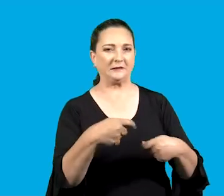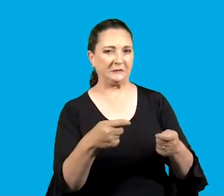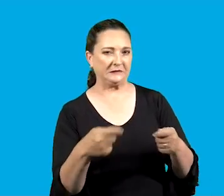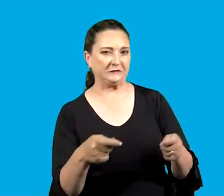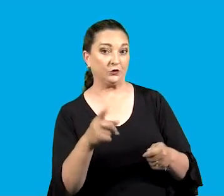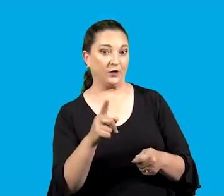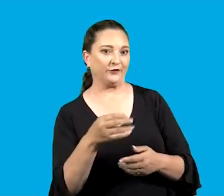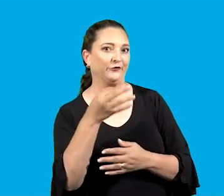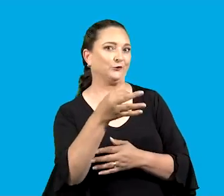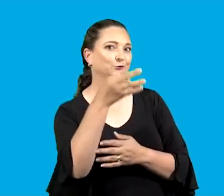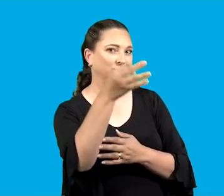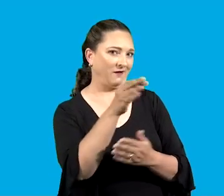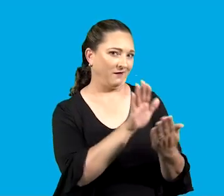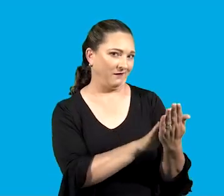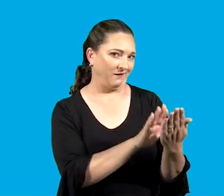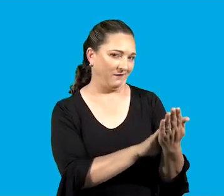period.